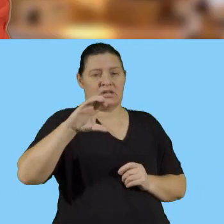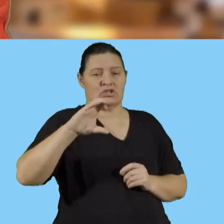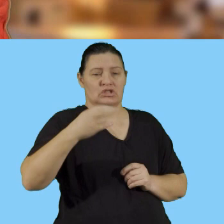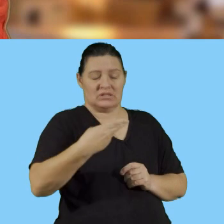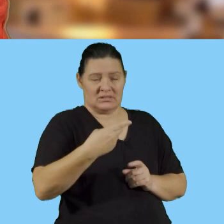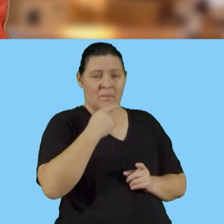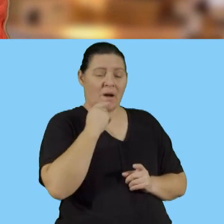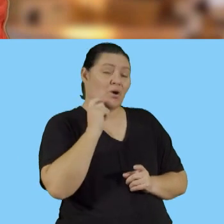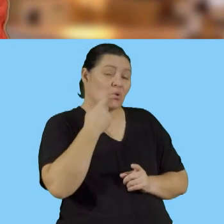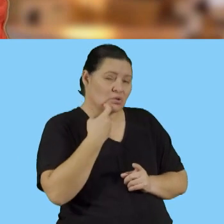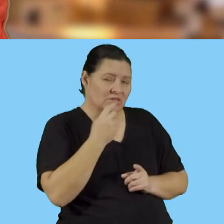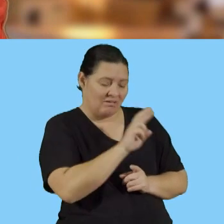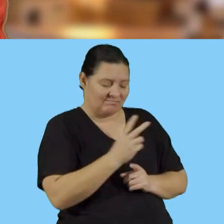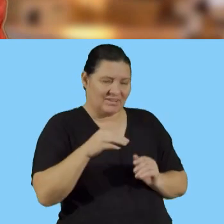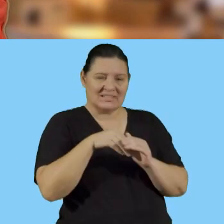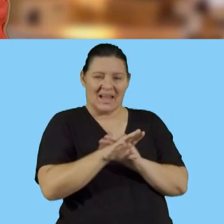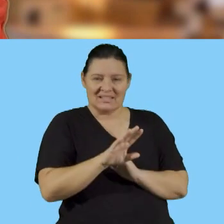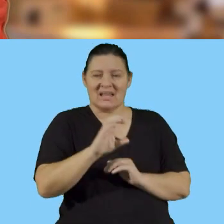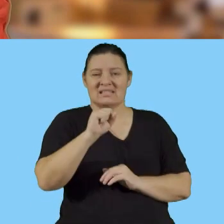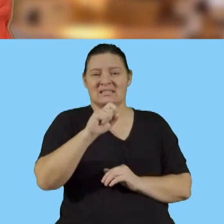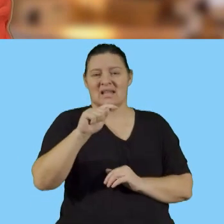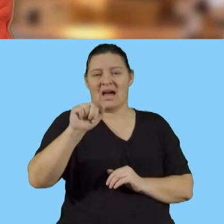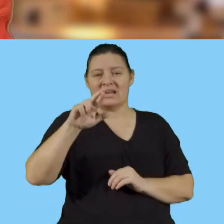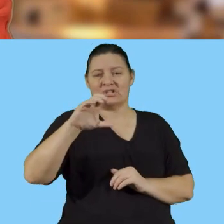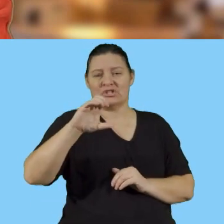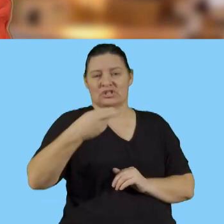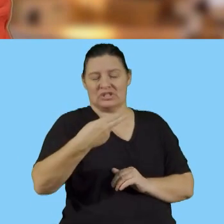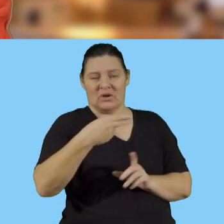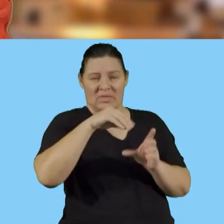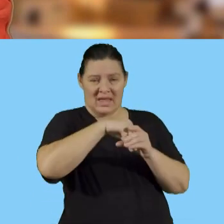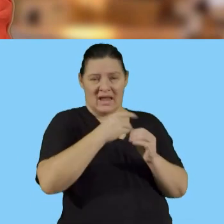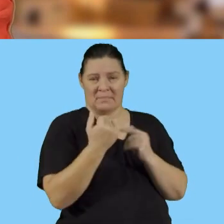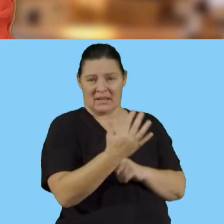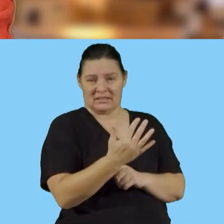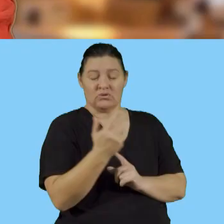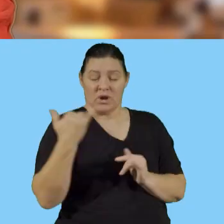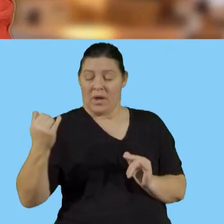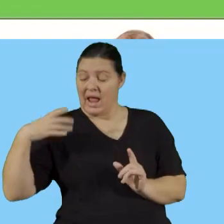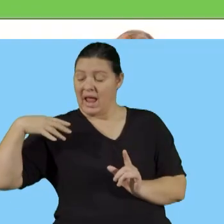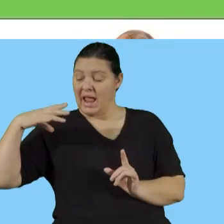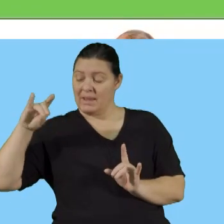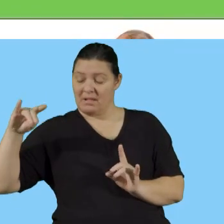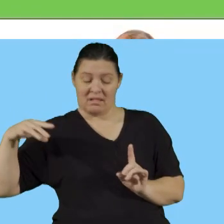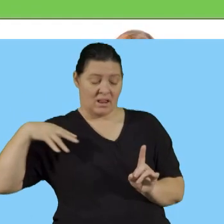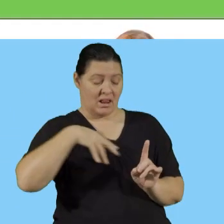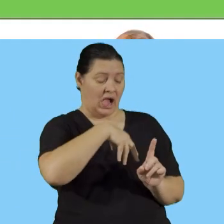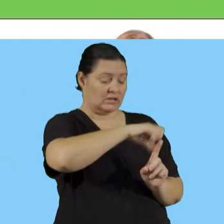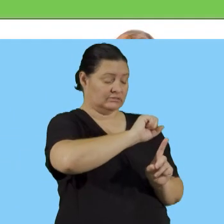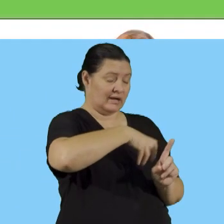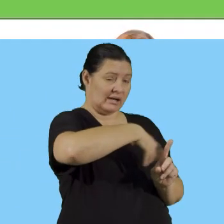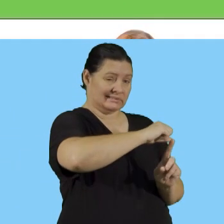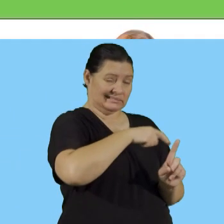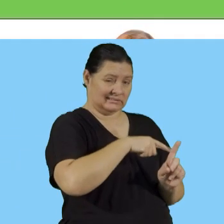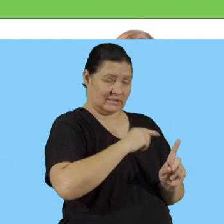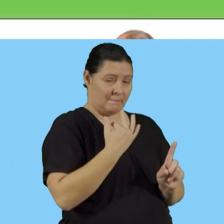glucose is then stored as starch in plants. So when animals eat the plant, they consume the starch that the